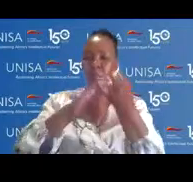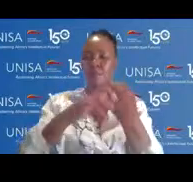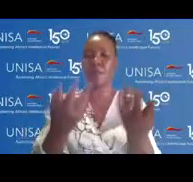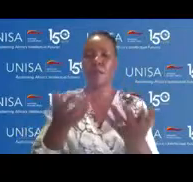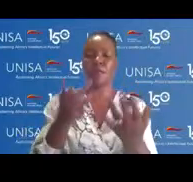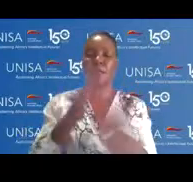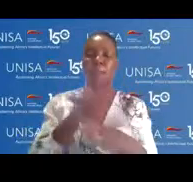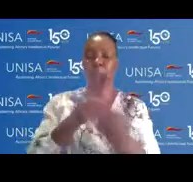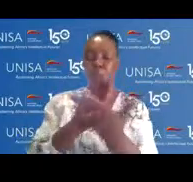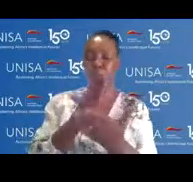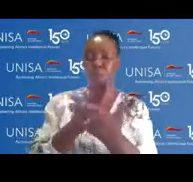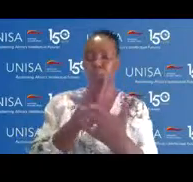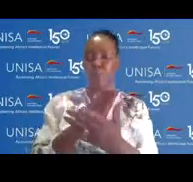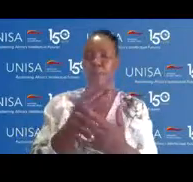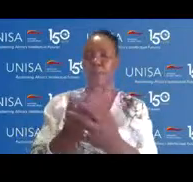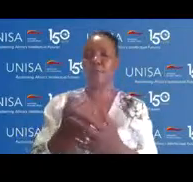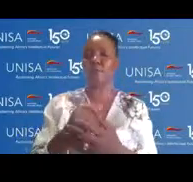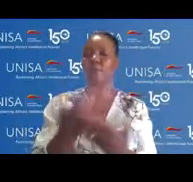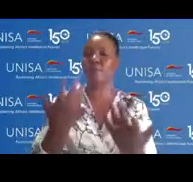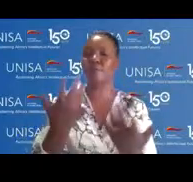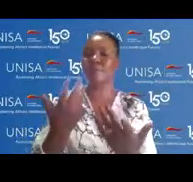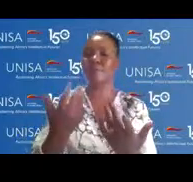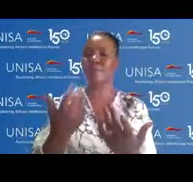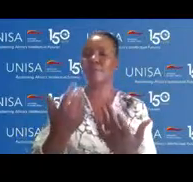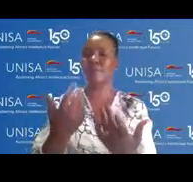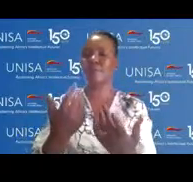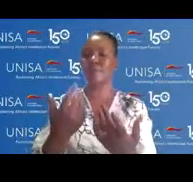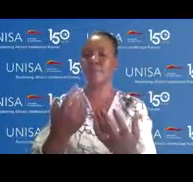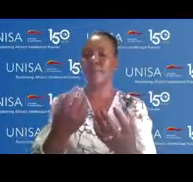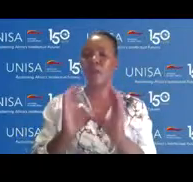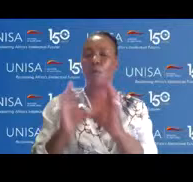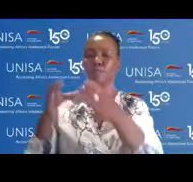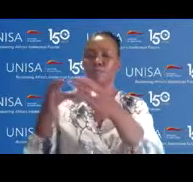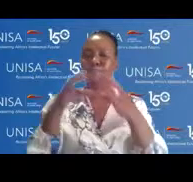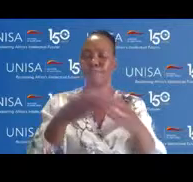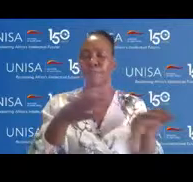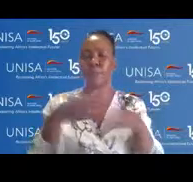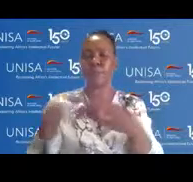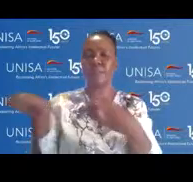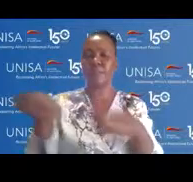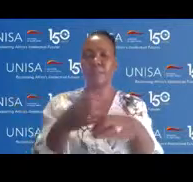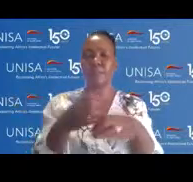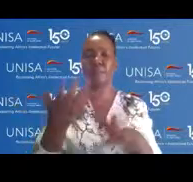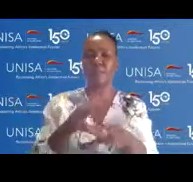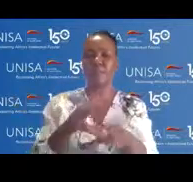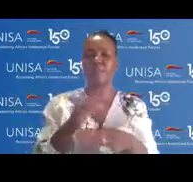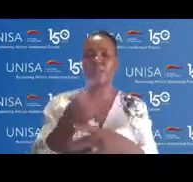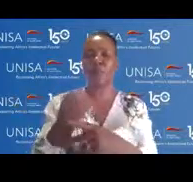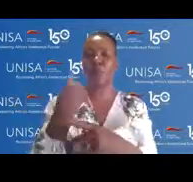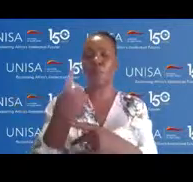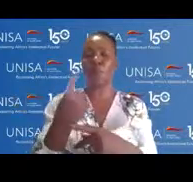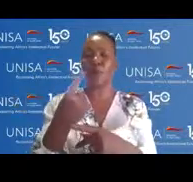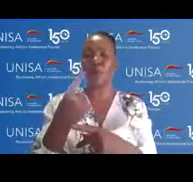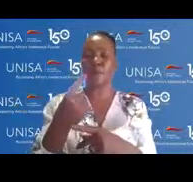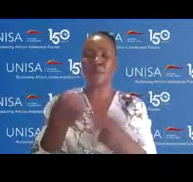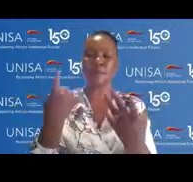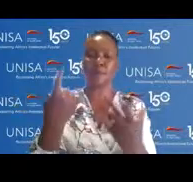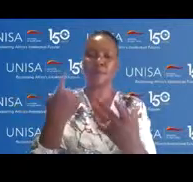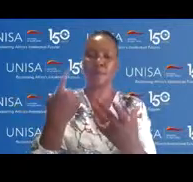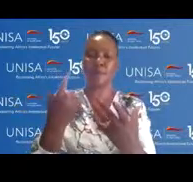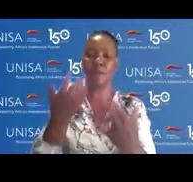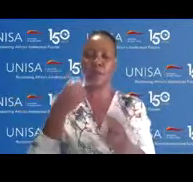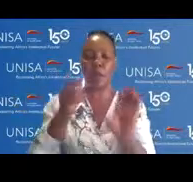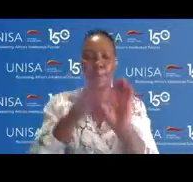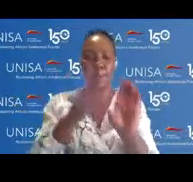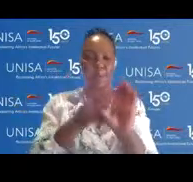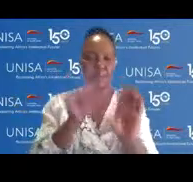don't get spammed with a lot of forum activities, that you only get one email a day with forums that you are participating in with all